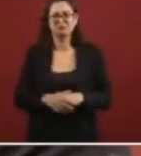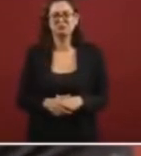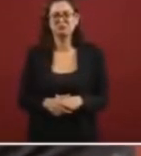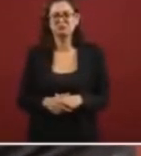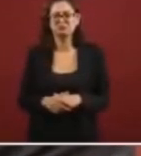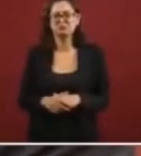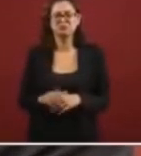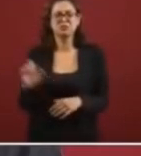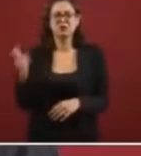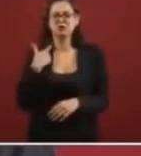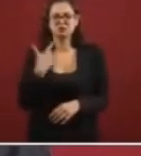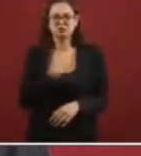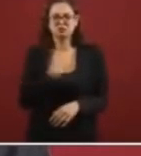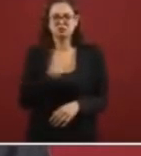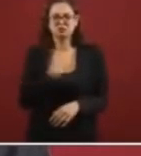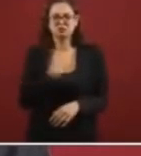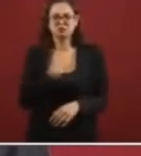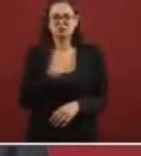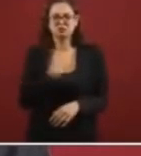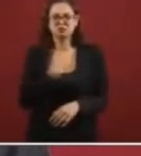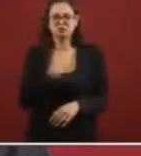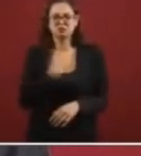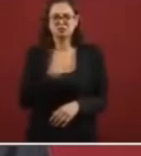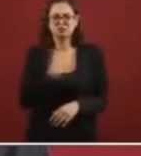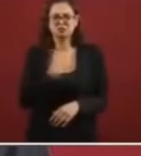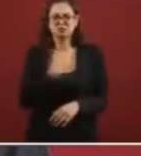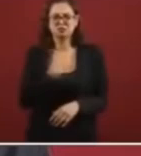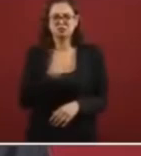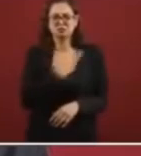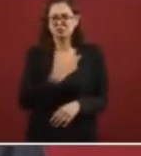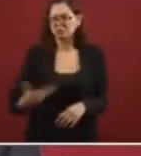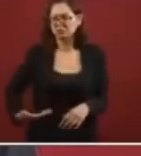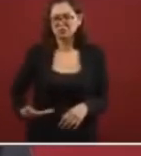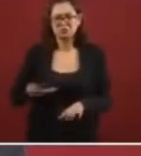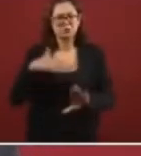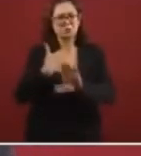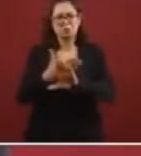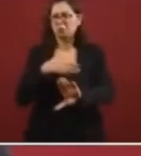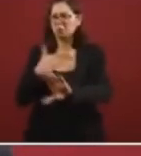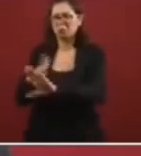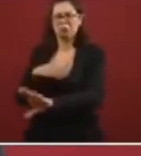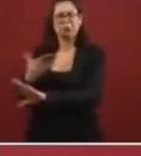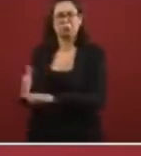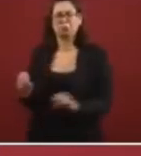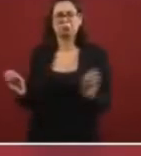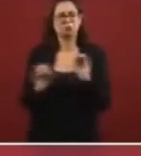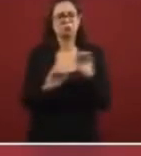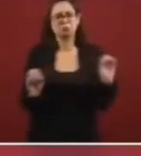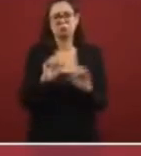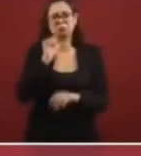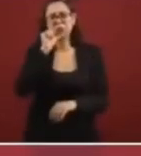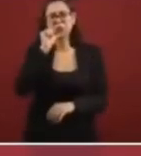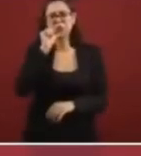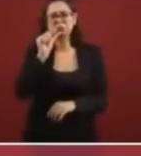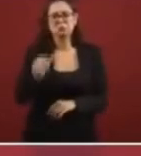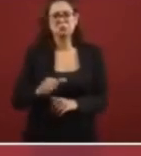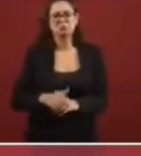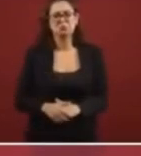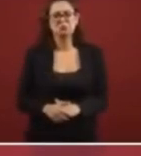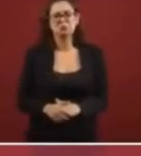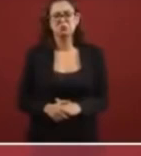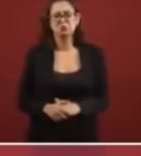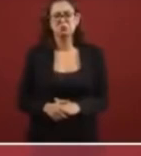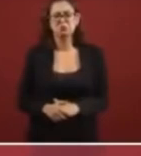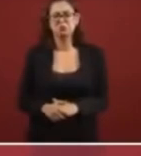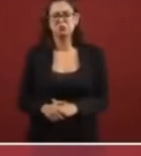contra los expresidentes, against the ex-presidents, tendríamos que llamar